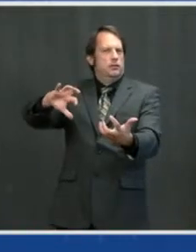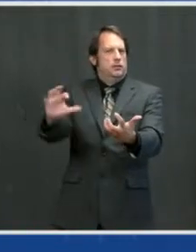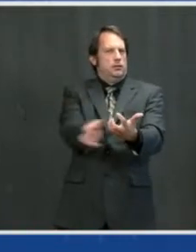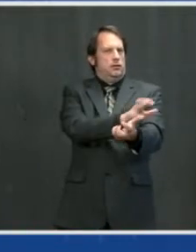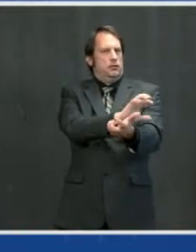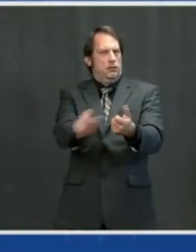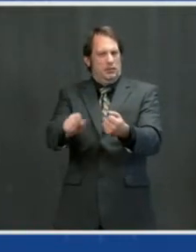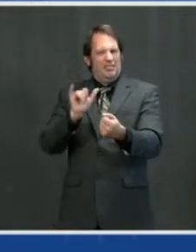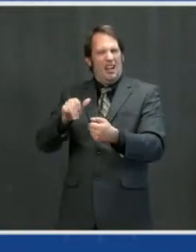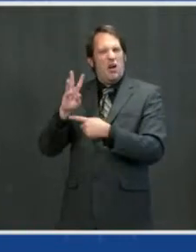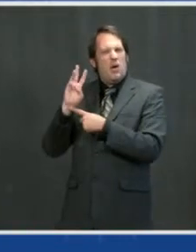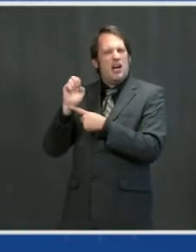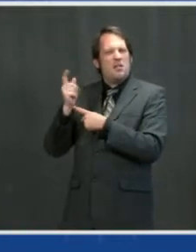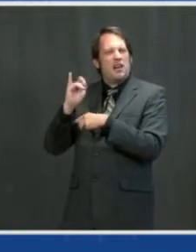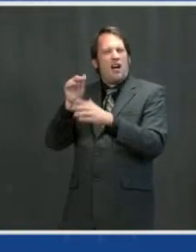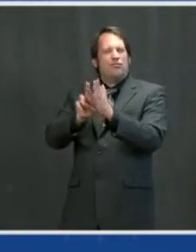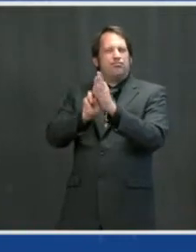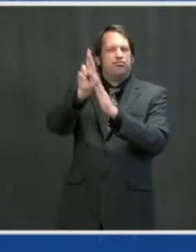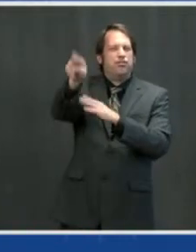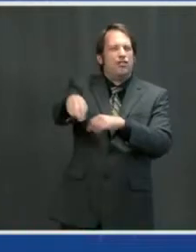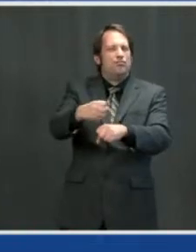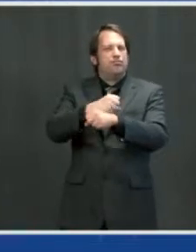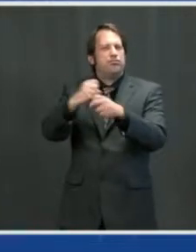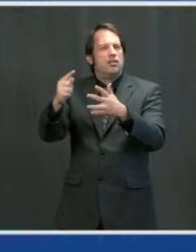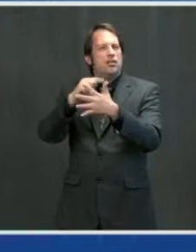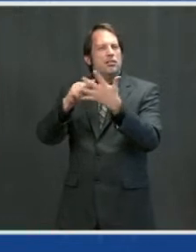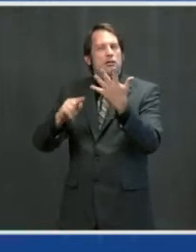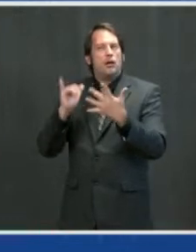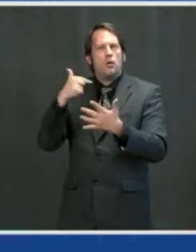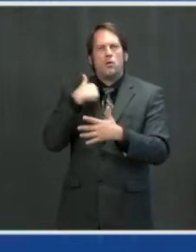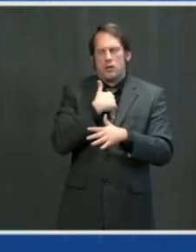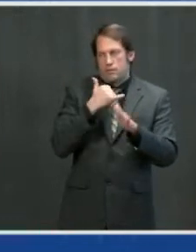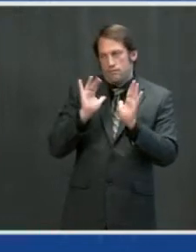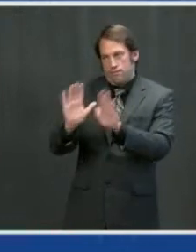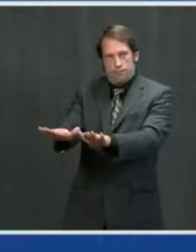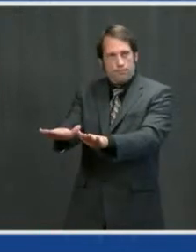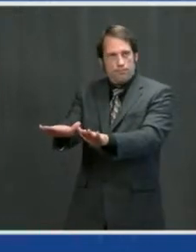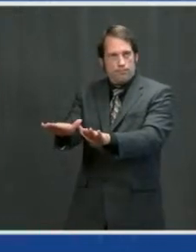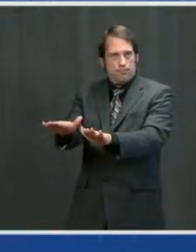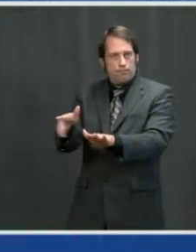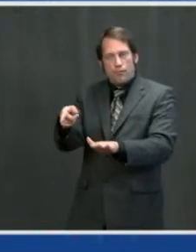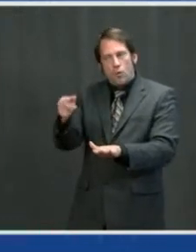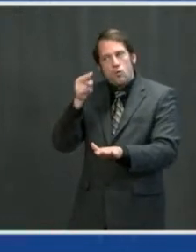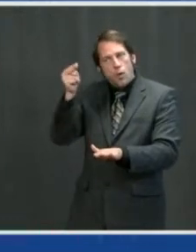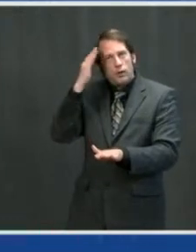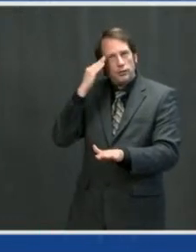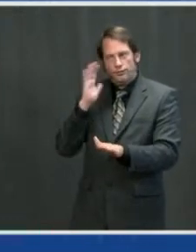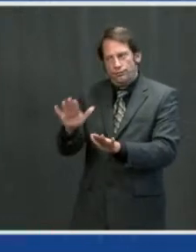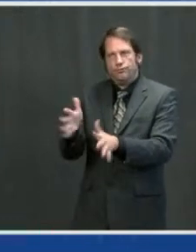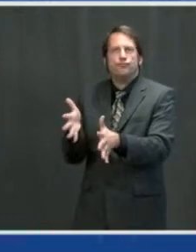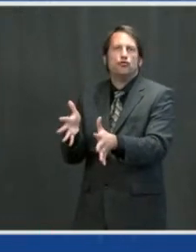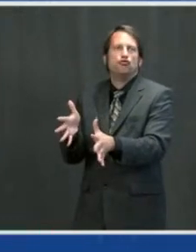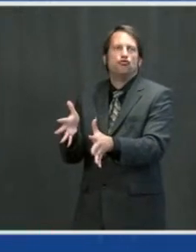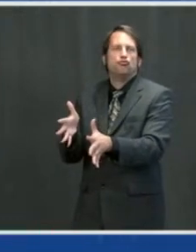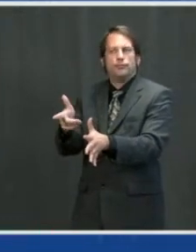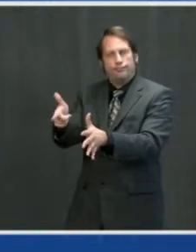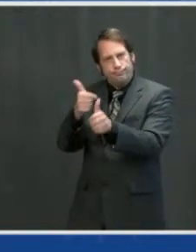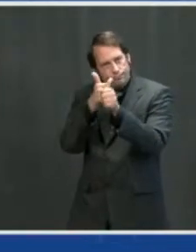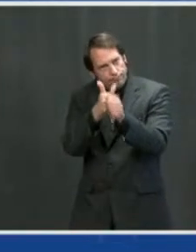to demand North Korea to fulfill its obligations under Security Council